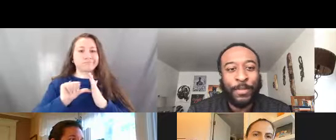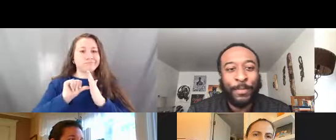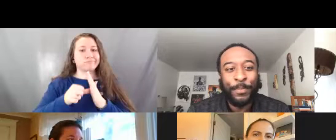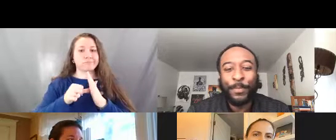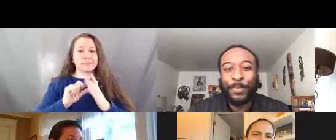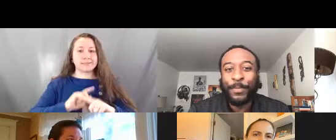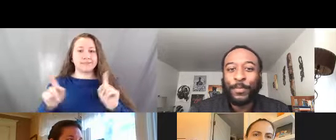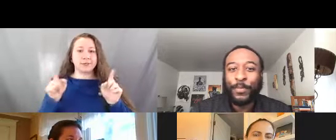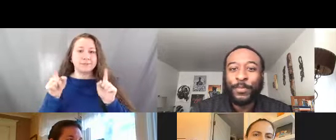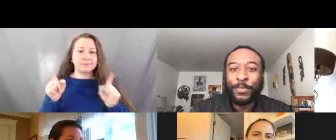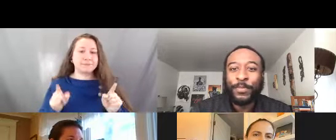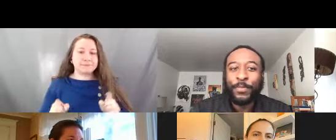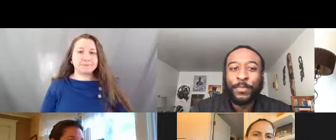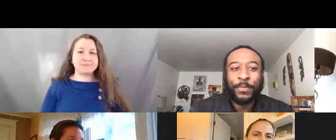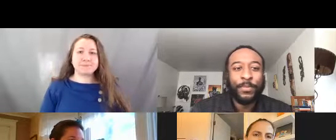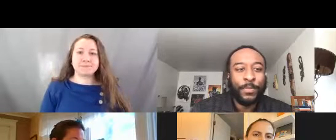differences?